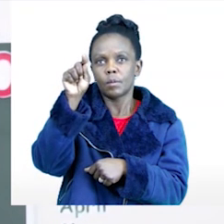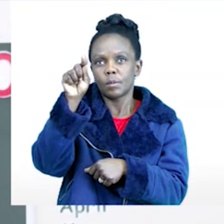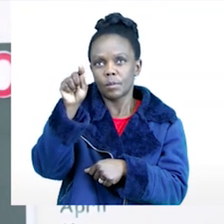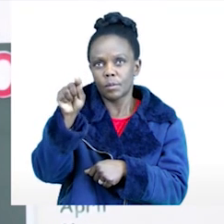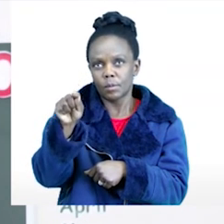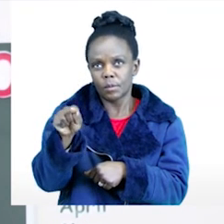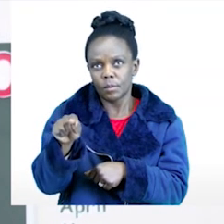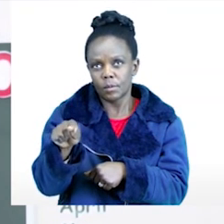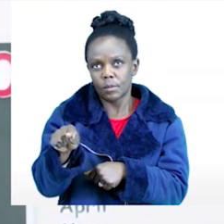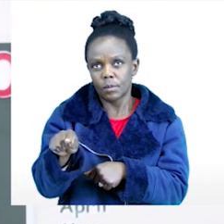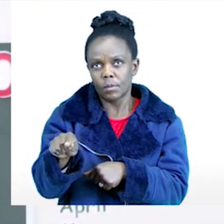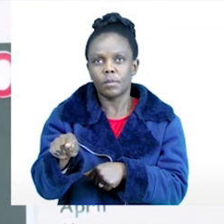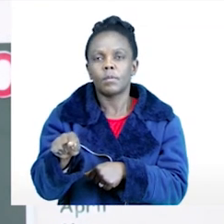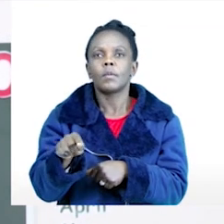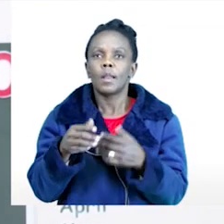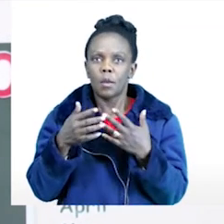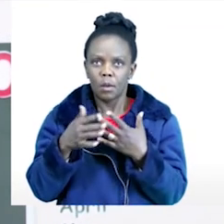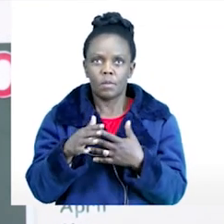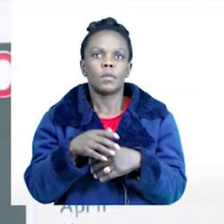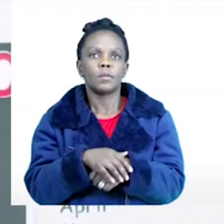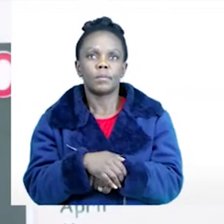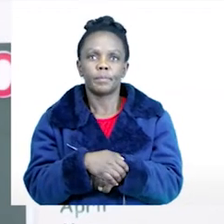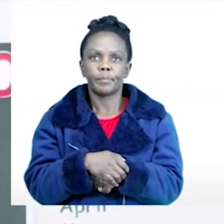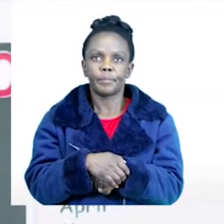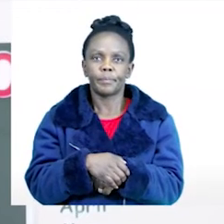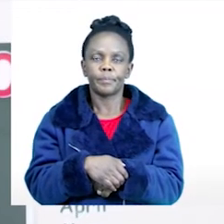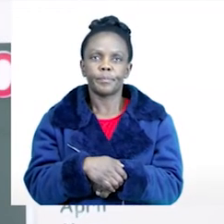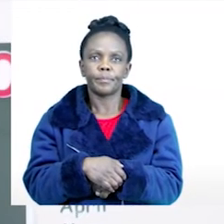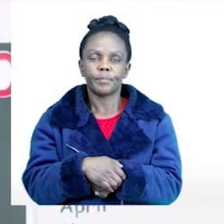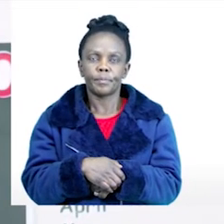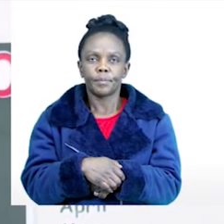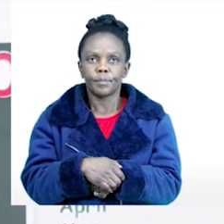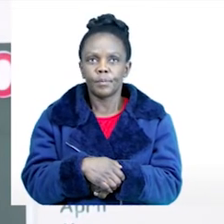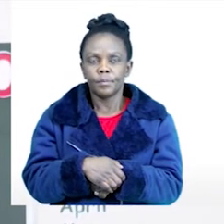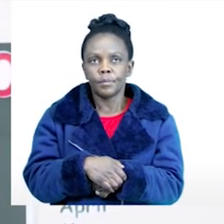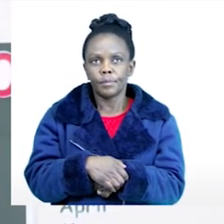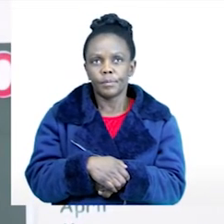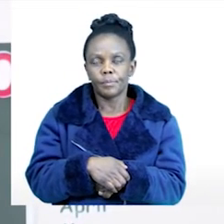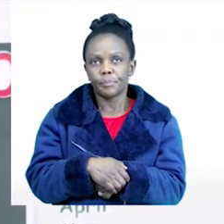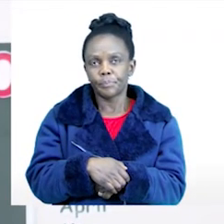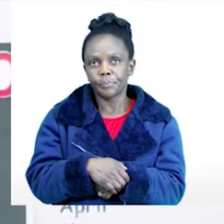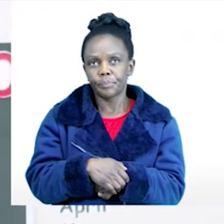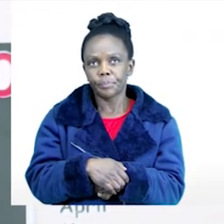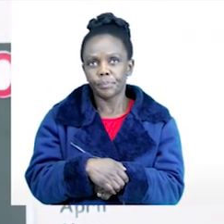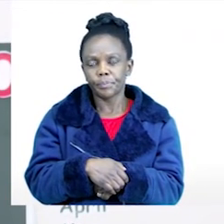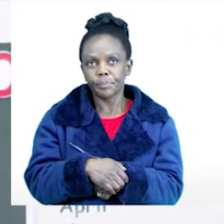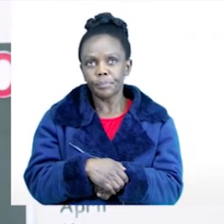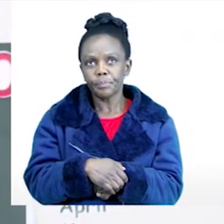up and down. So this is the last one that we're going to